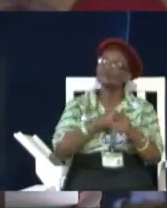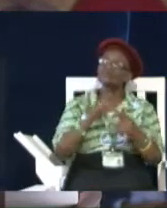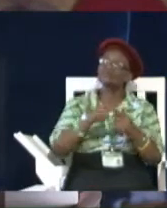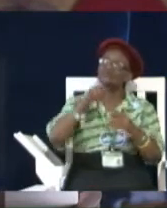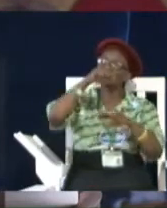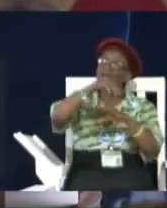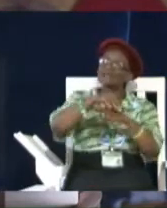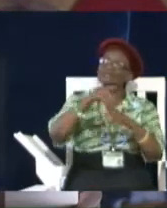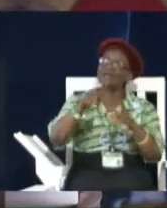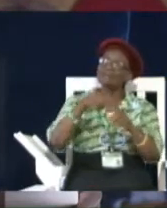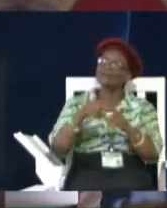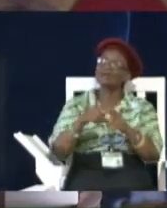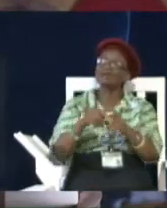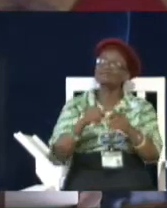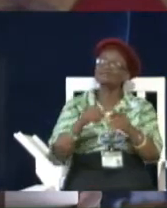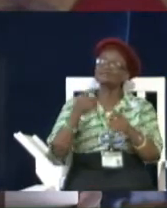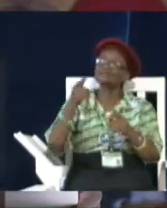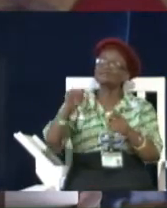gladness.